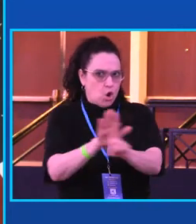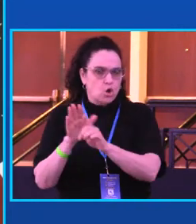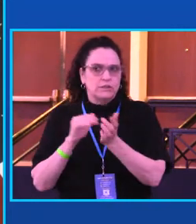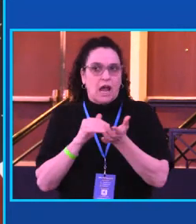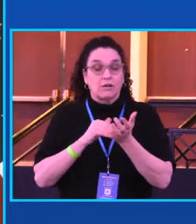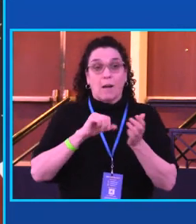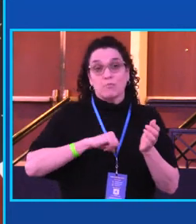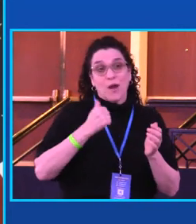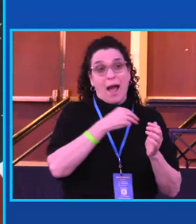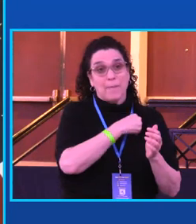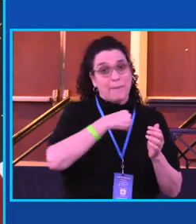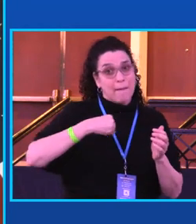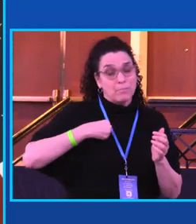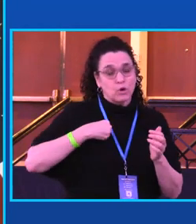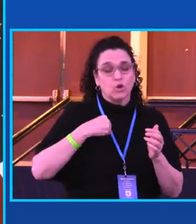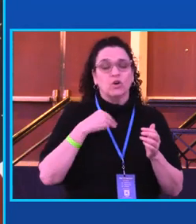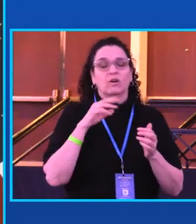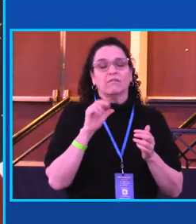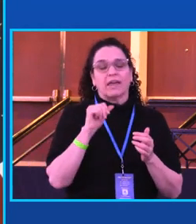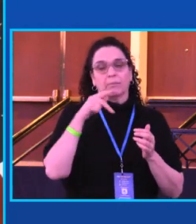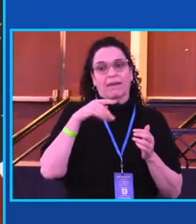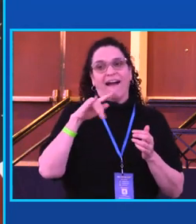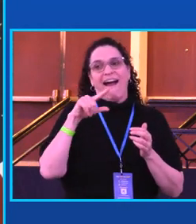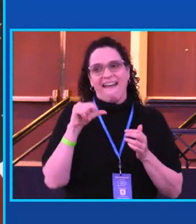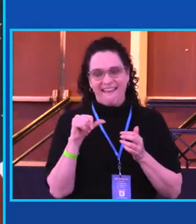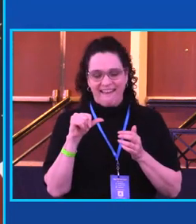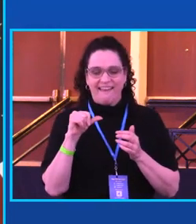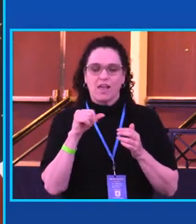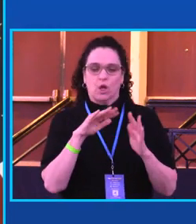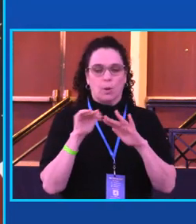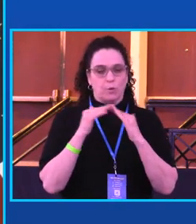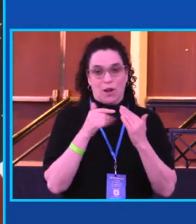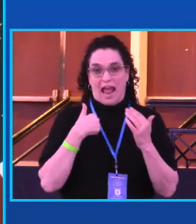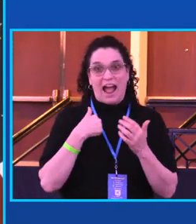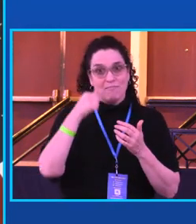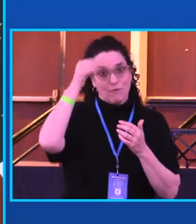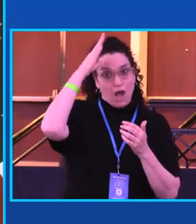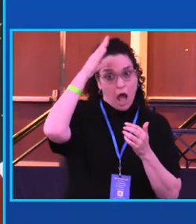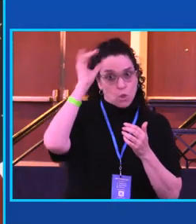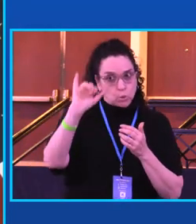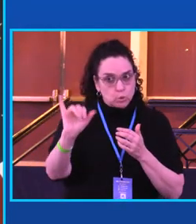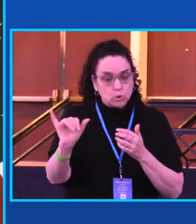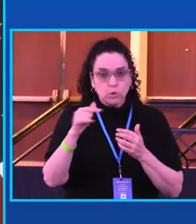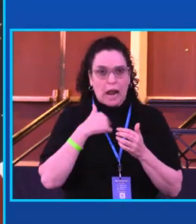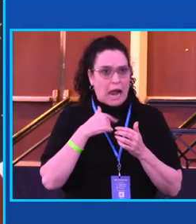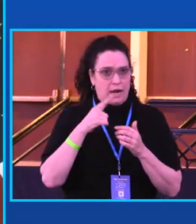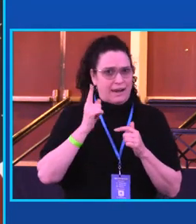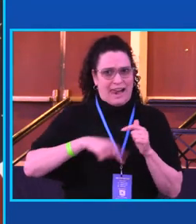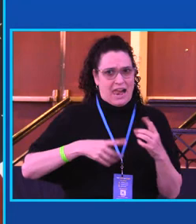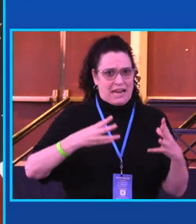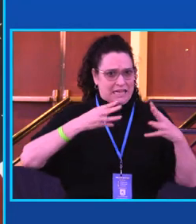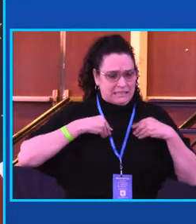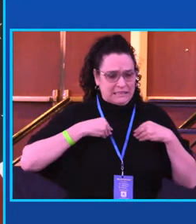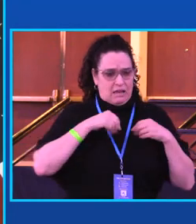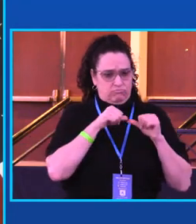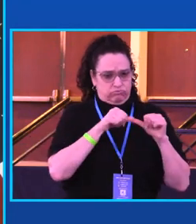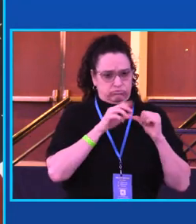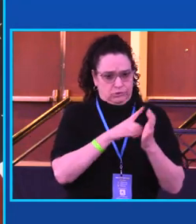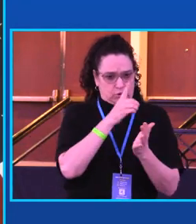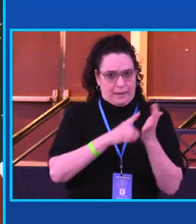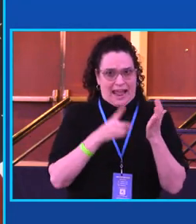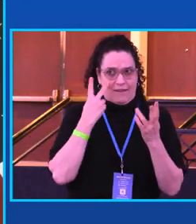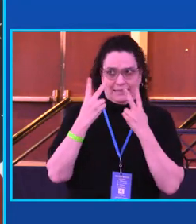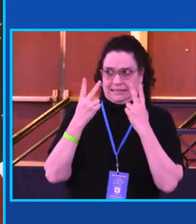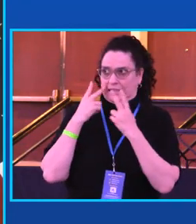community, I can't sit by and watch the next generation face the same hate, fear, and discrimination that we see across America today. I cannot